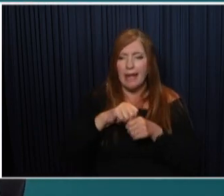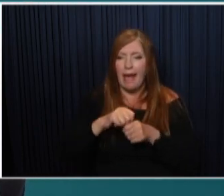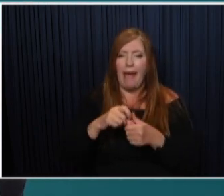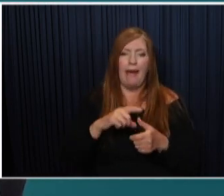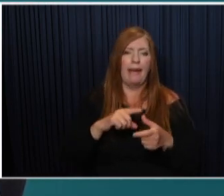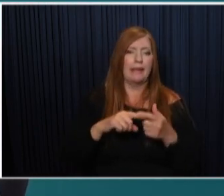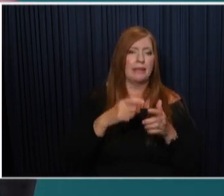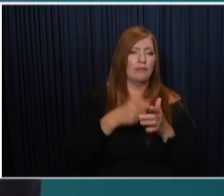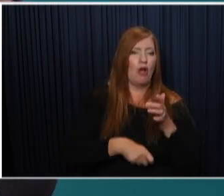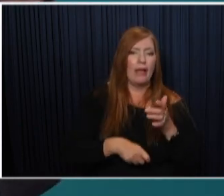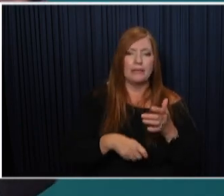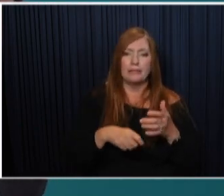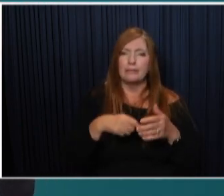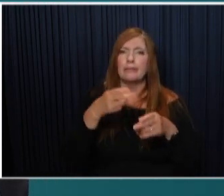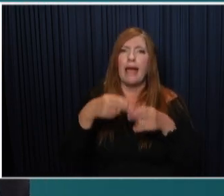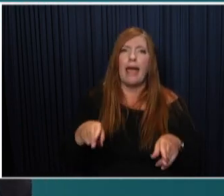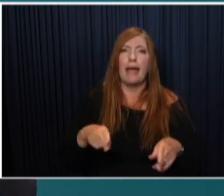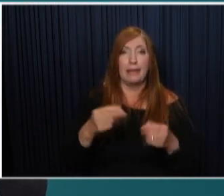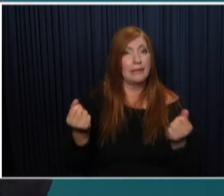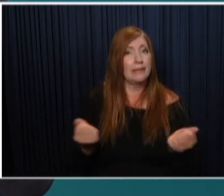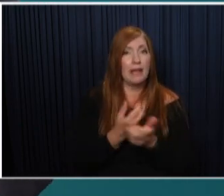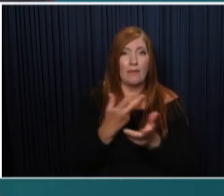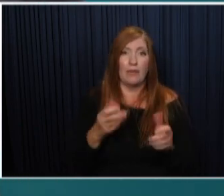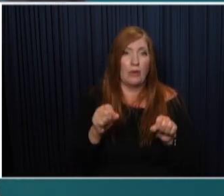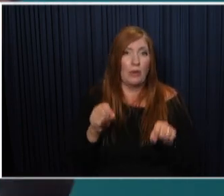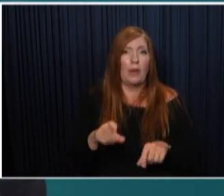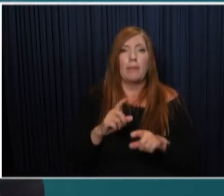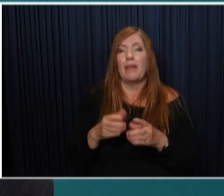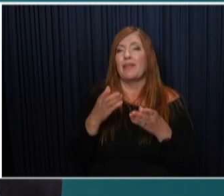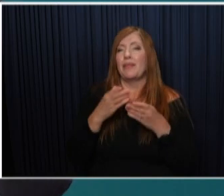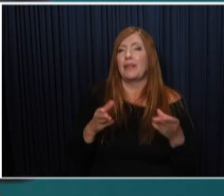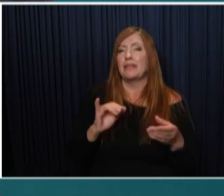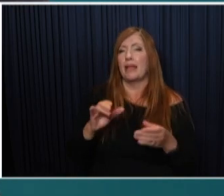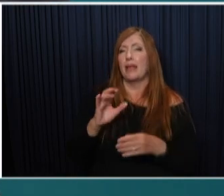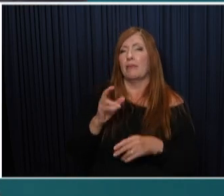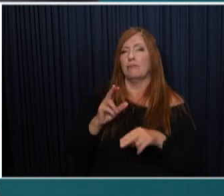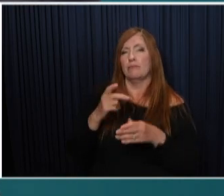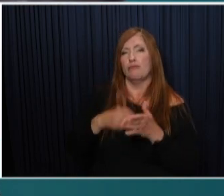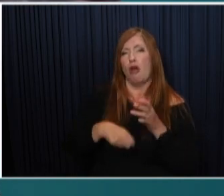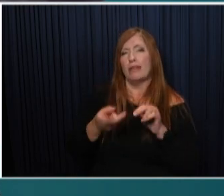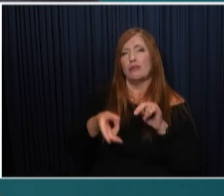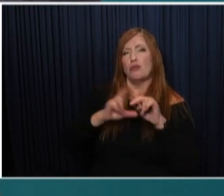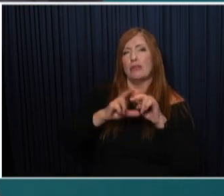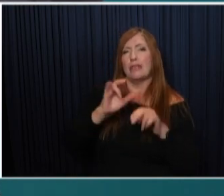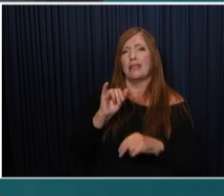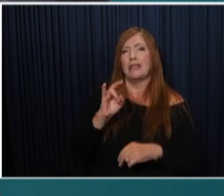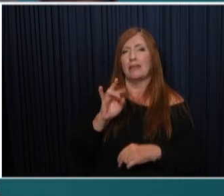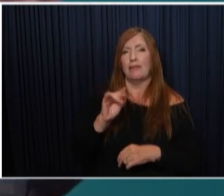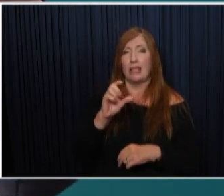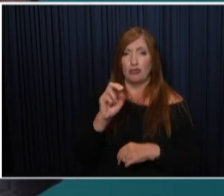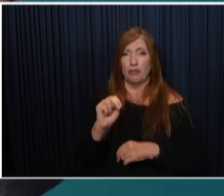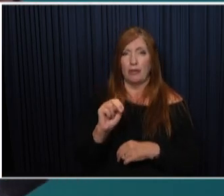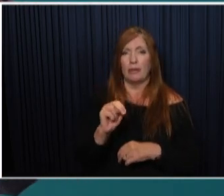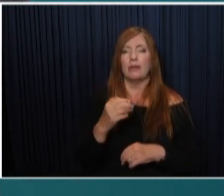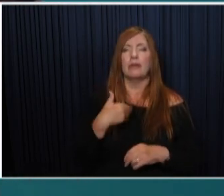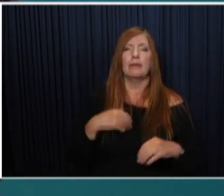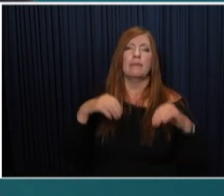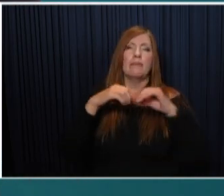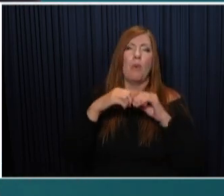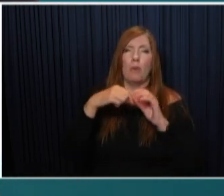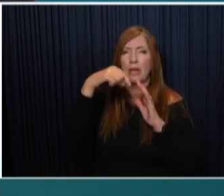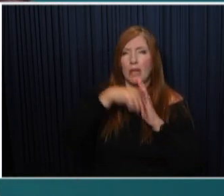price of eggs. As far as, things like inflation, there's others more